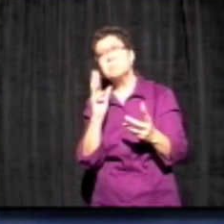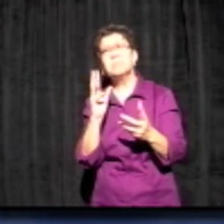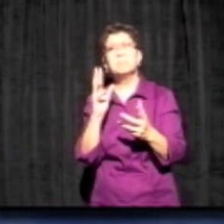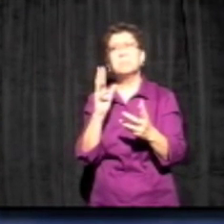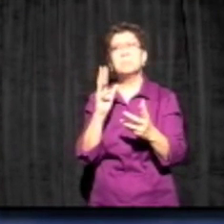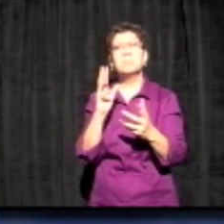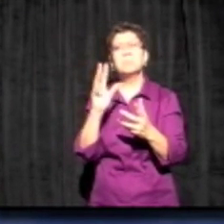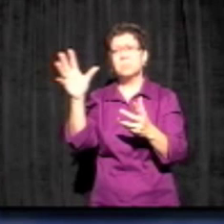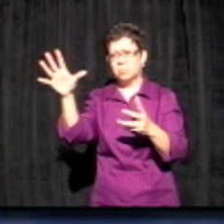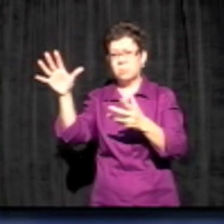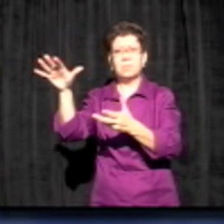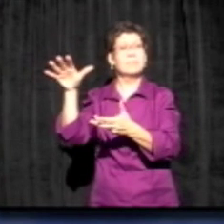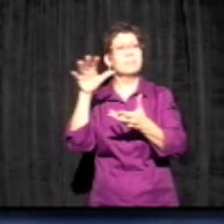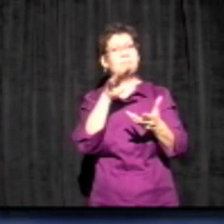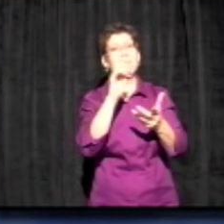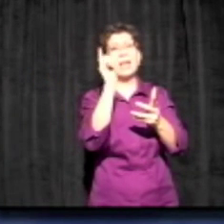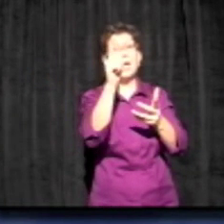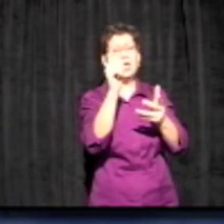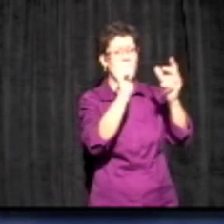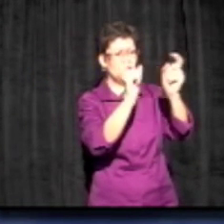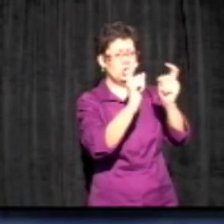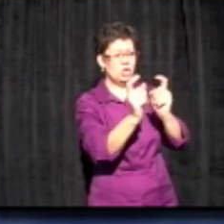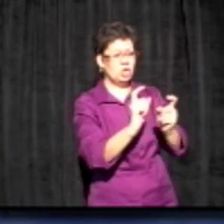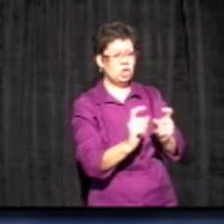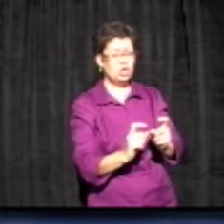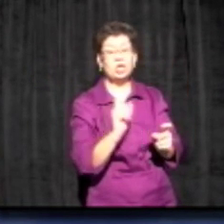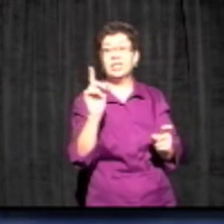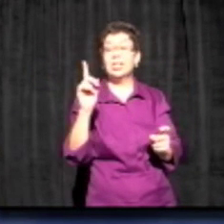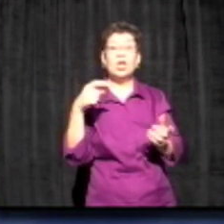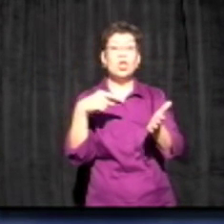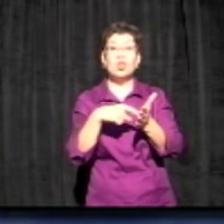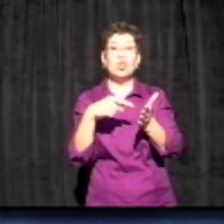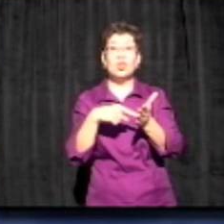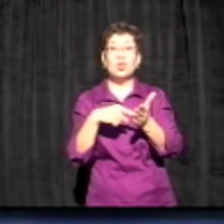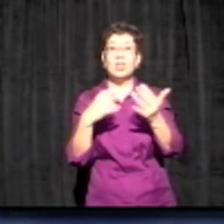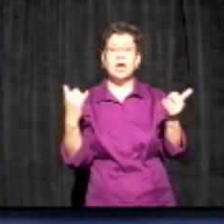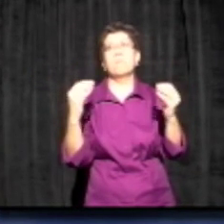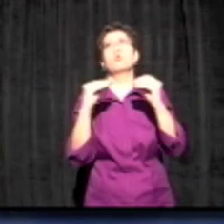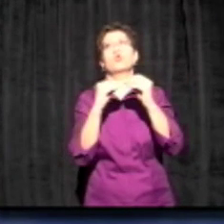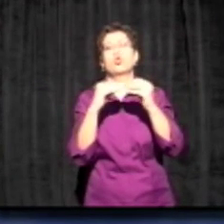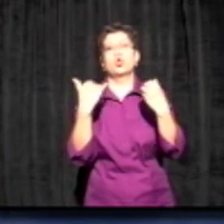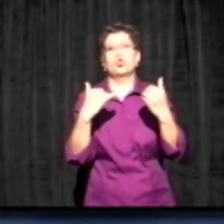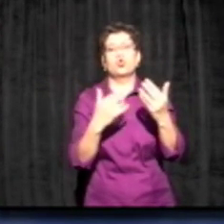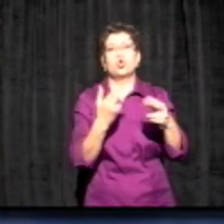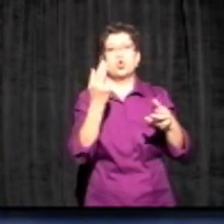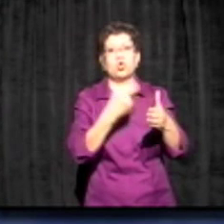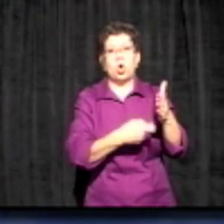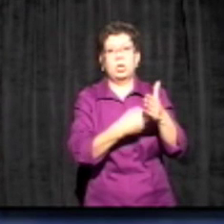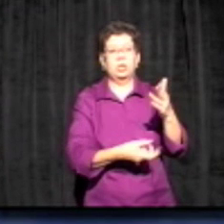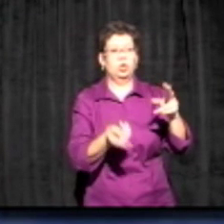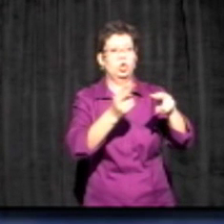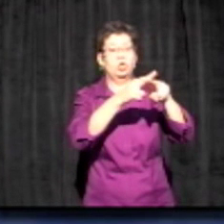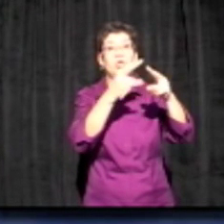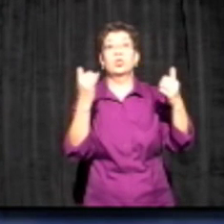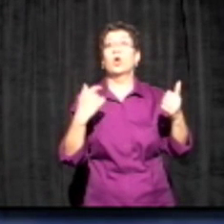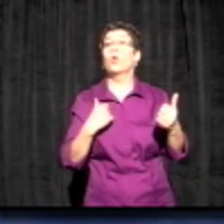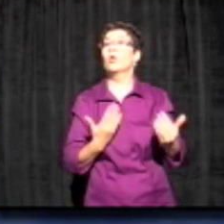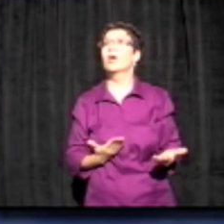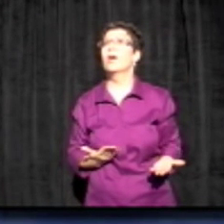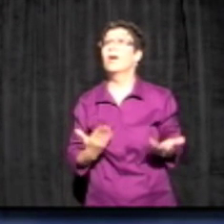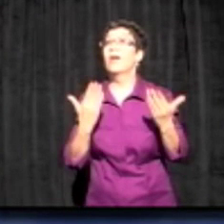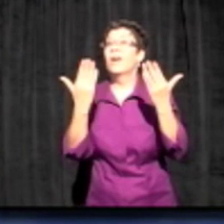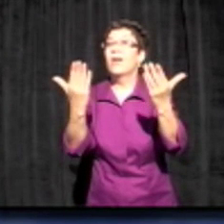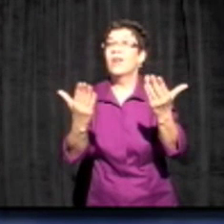and accessories are added, greatly increasing the price. We intend to bring this vehicle to market at a price just